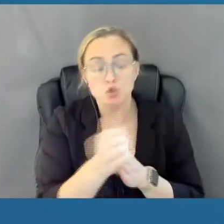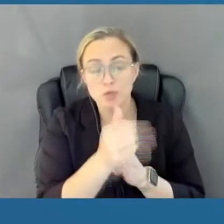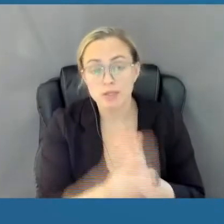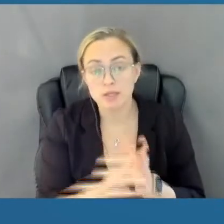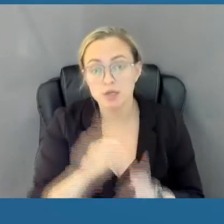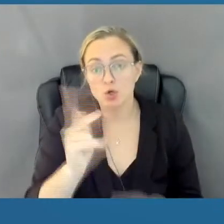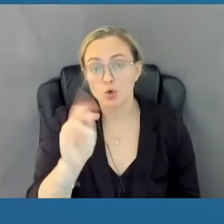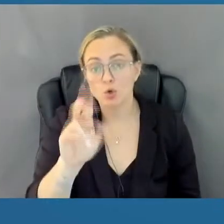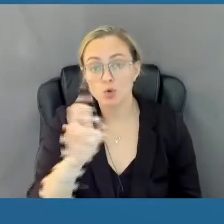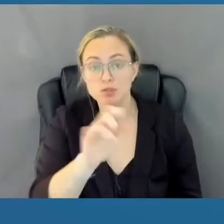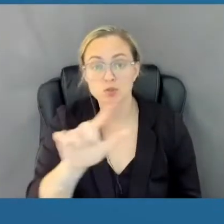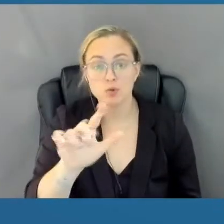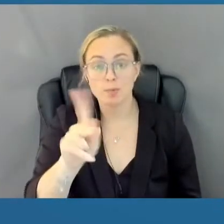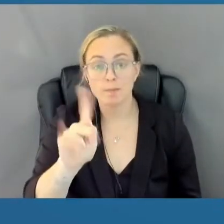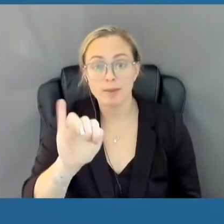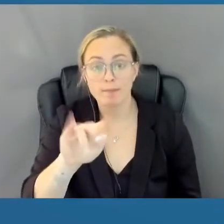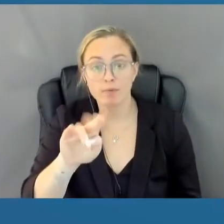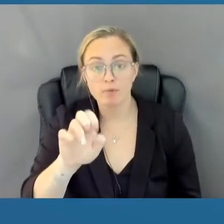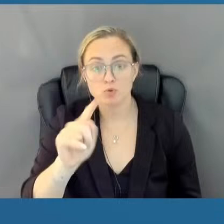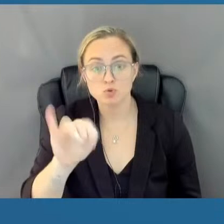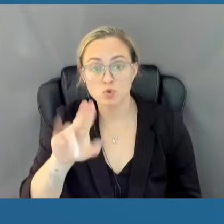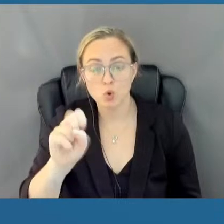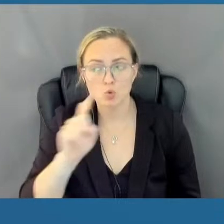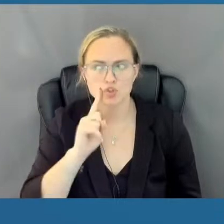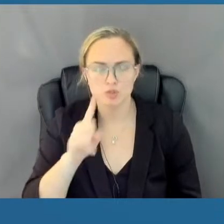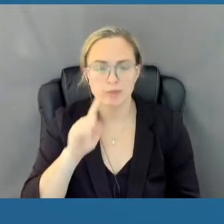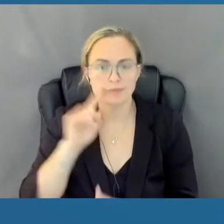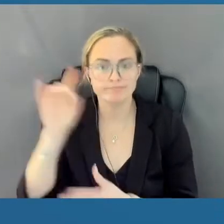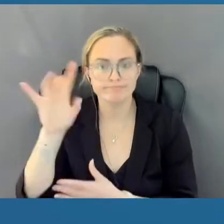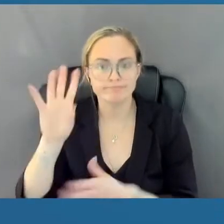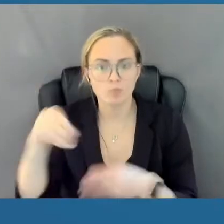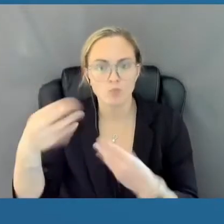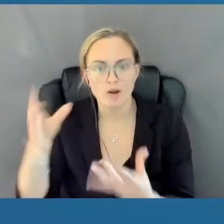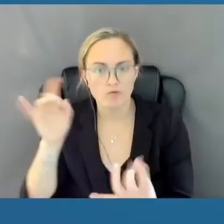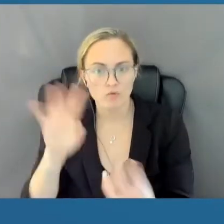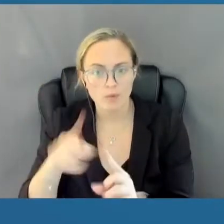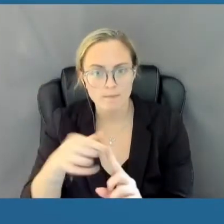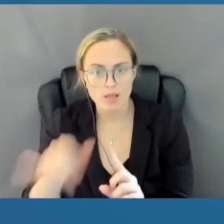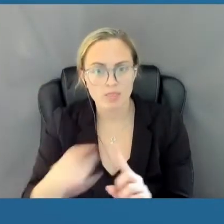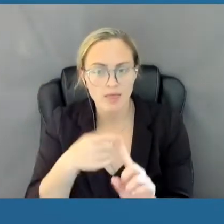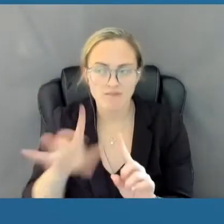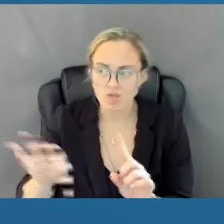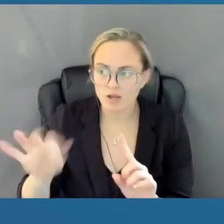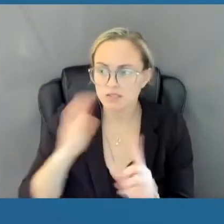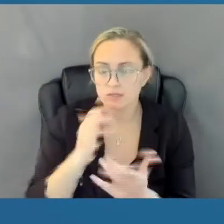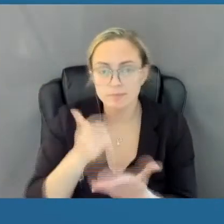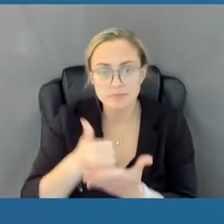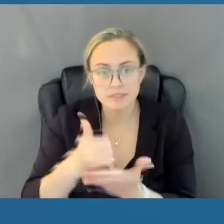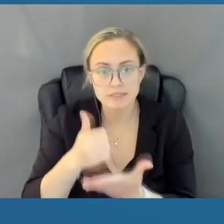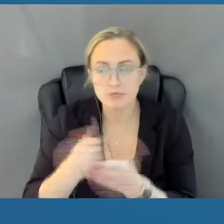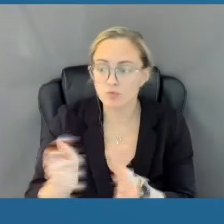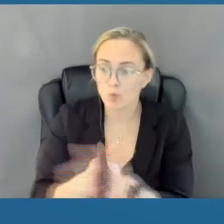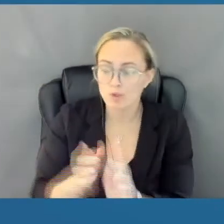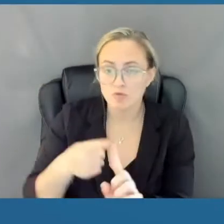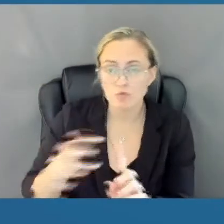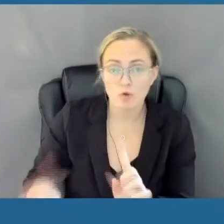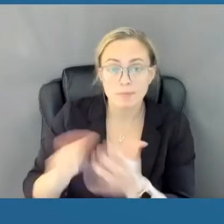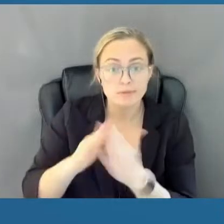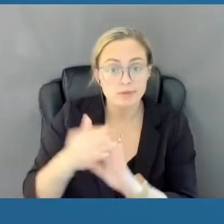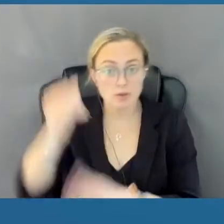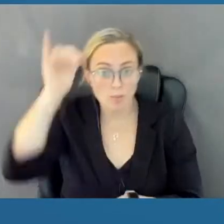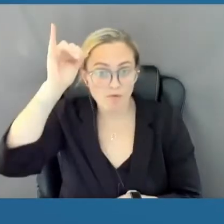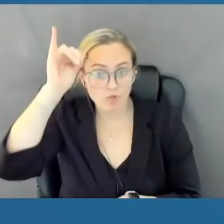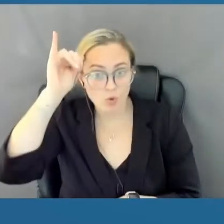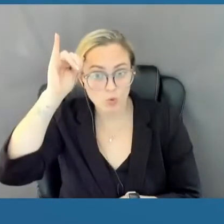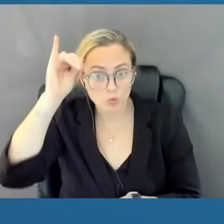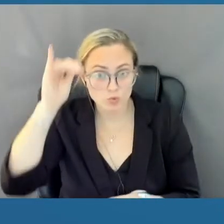has been weighing in rather heavily on the importance of trying to find some assistance that is requested by the city of Buffalo to